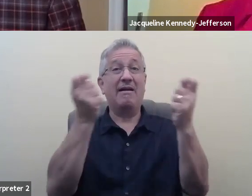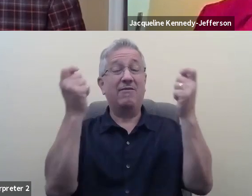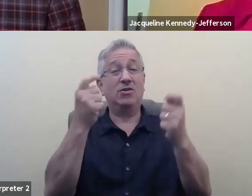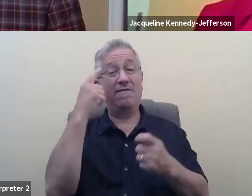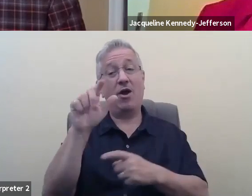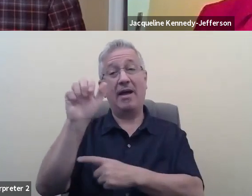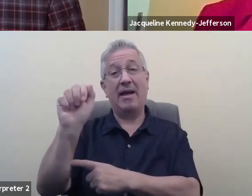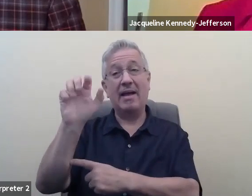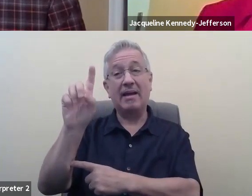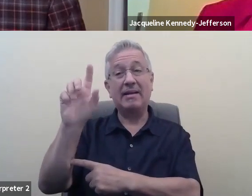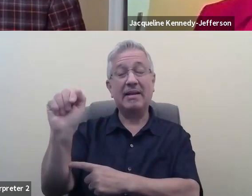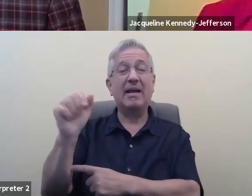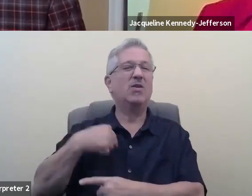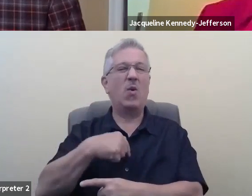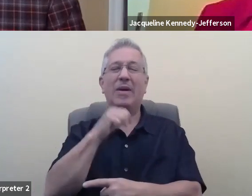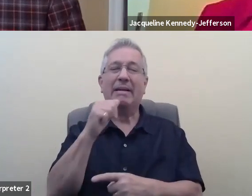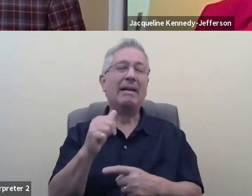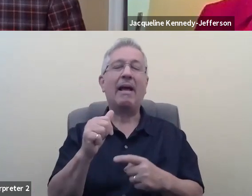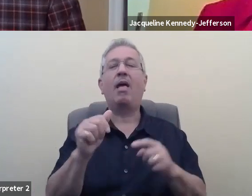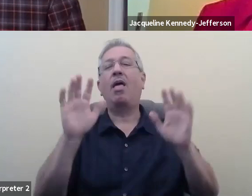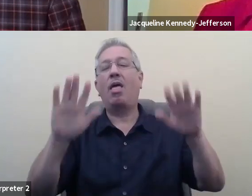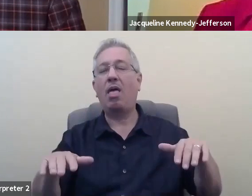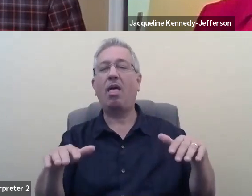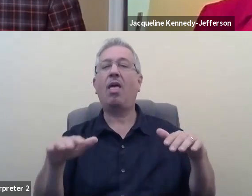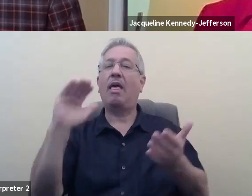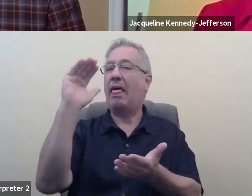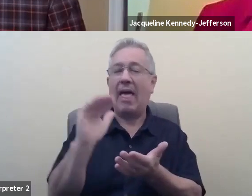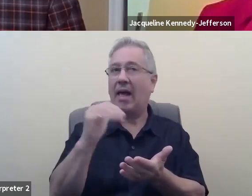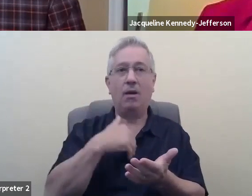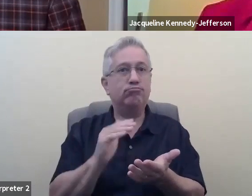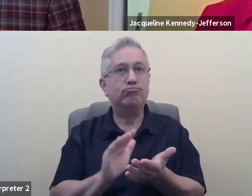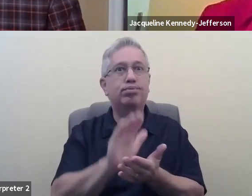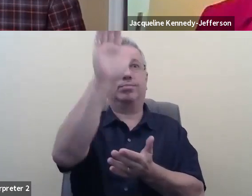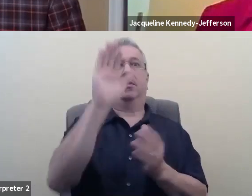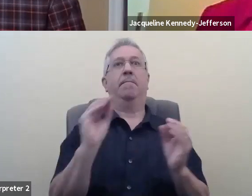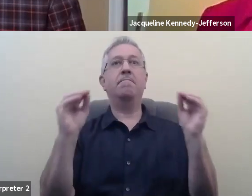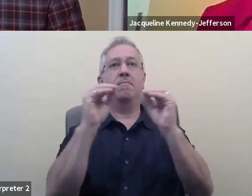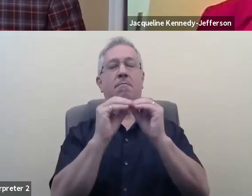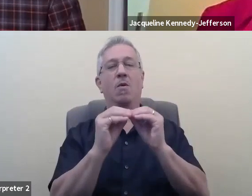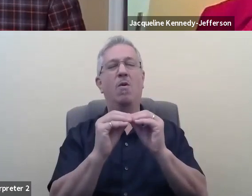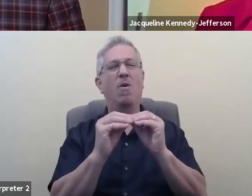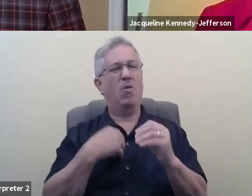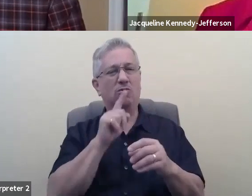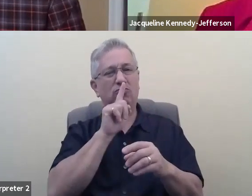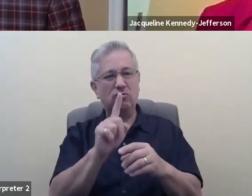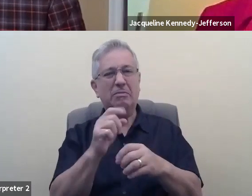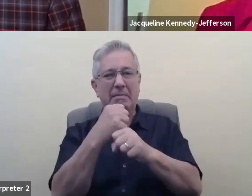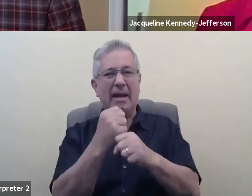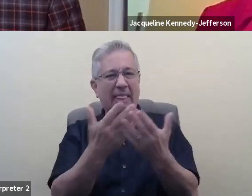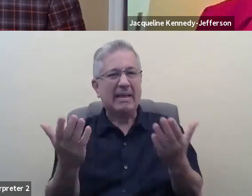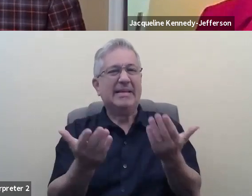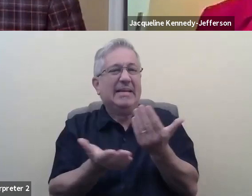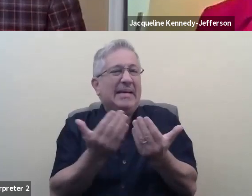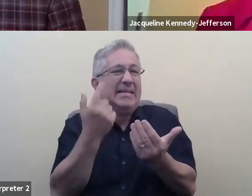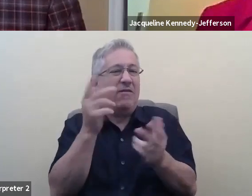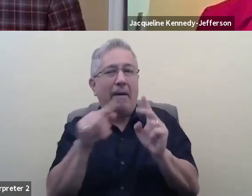we did not scale back. We pushed forward and found ways to be innovative in order to to ensure that we're able to capture and make things accessible for